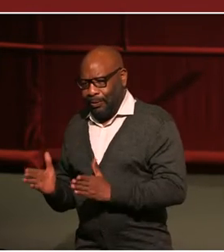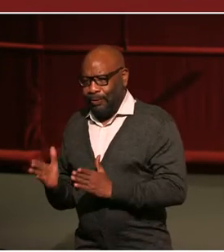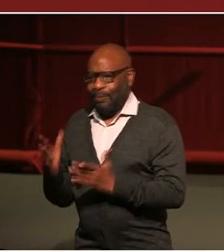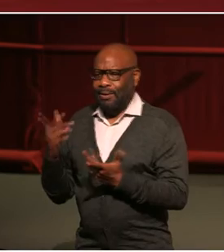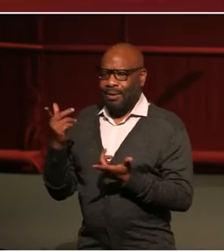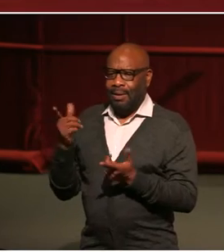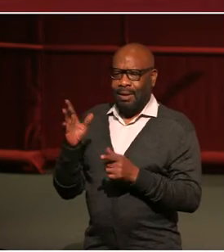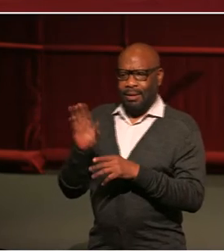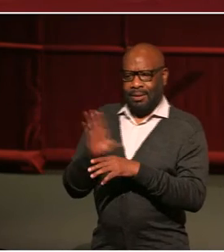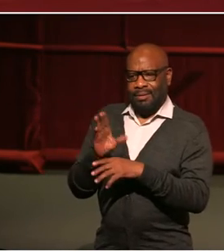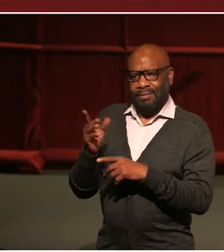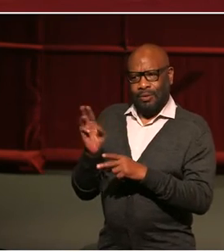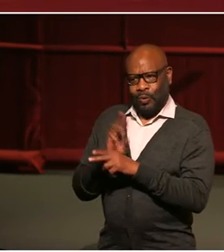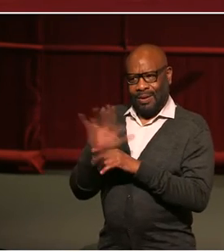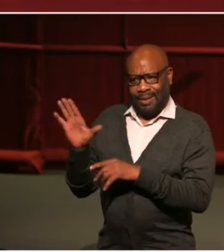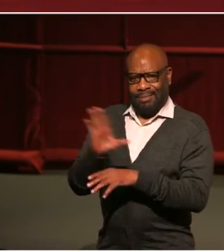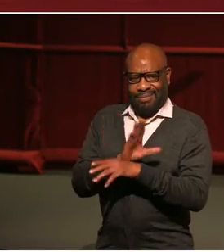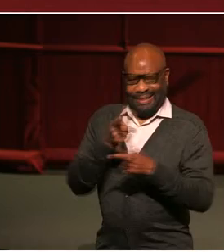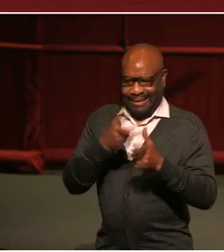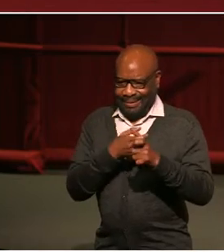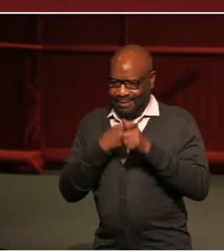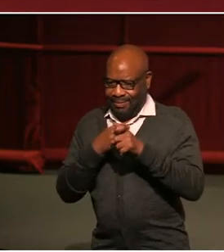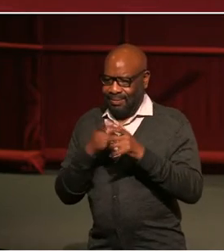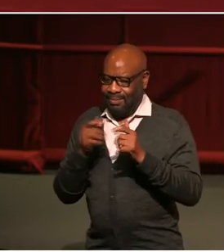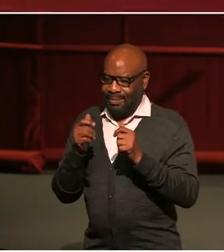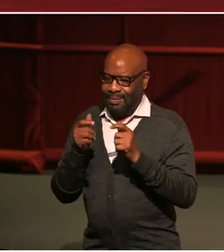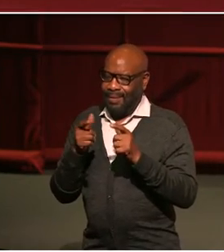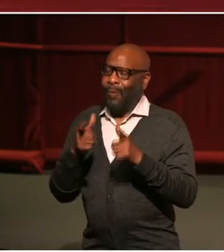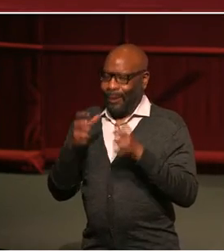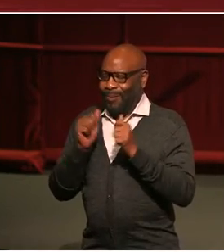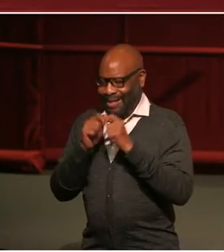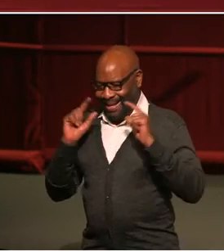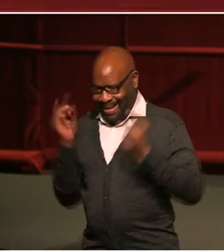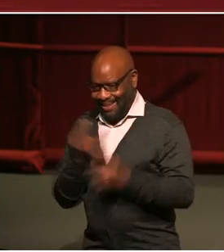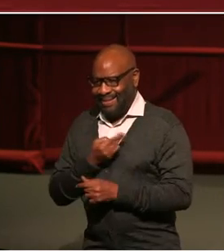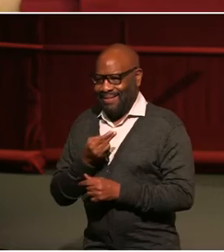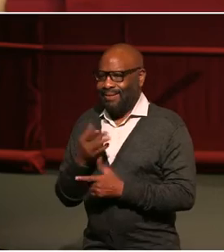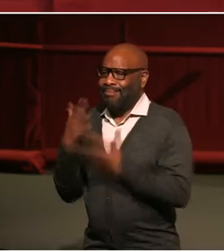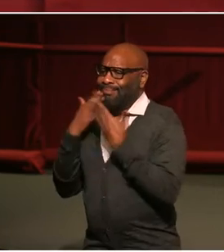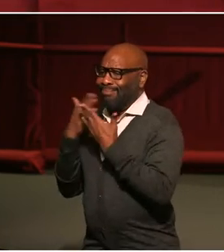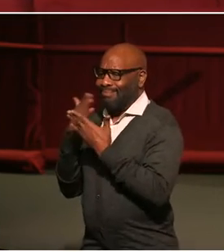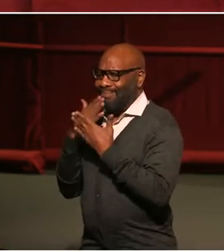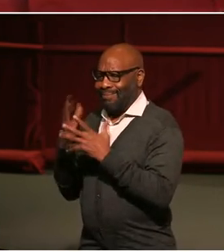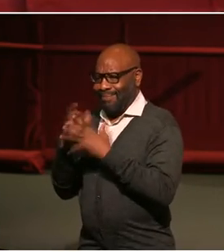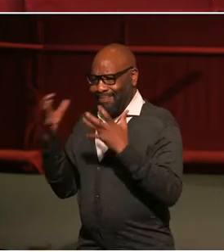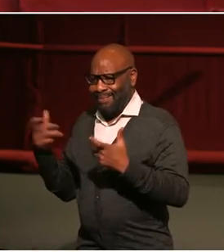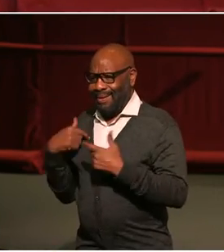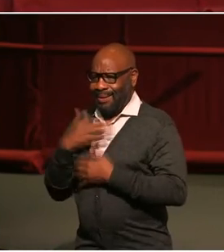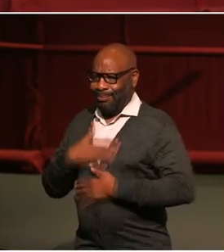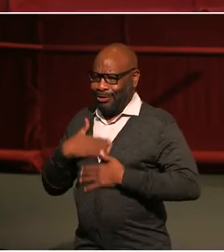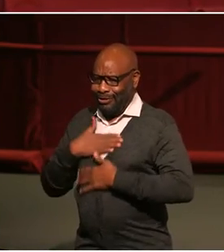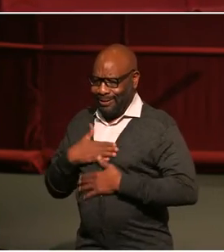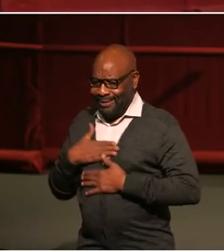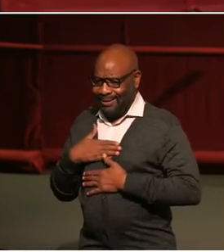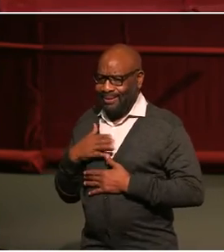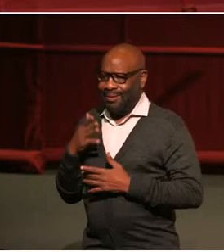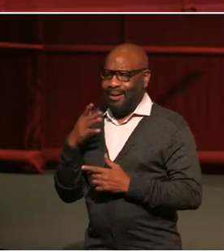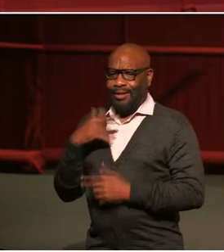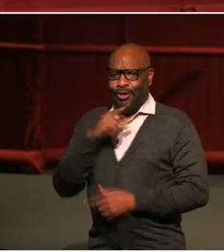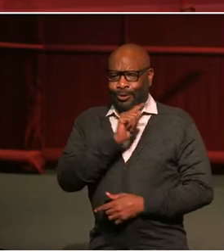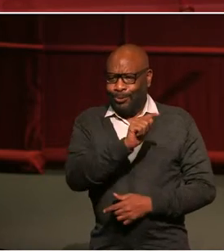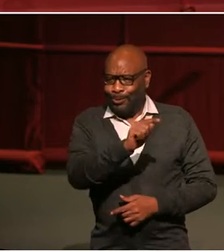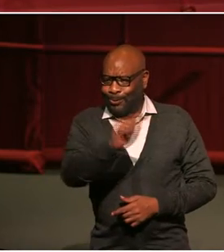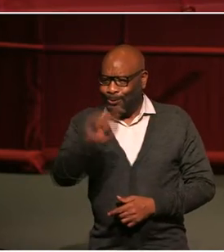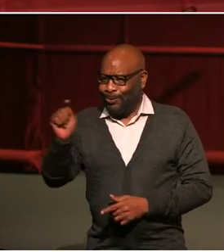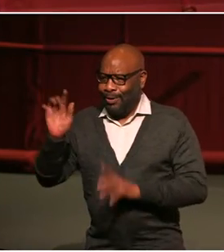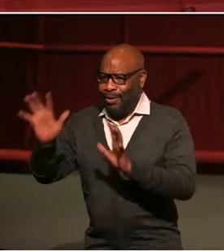Sacheen's honor. Oh, thank you so much. I really appreciate it. And I appreciate each and every one of you in this audience